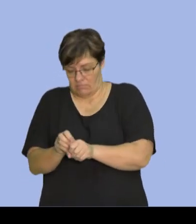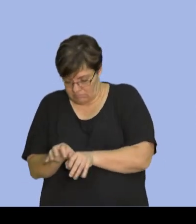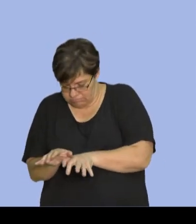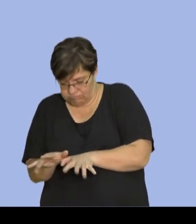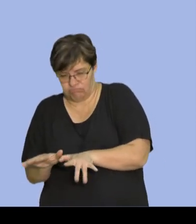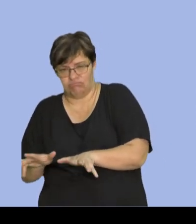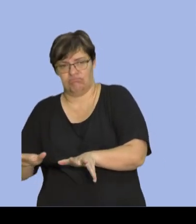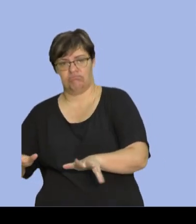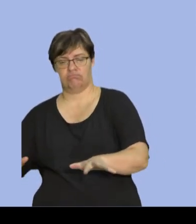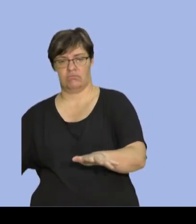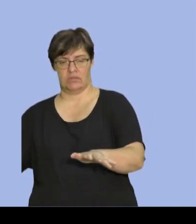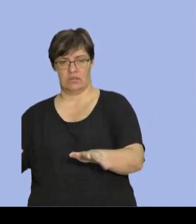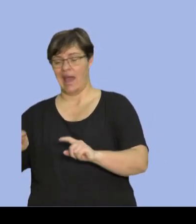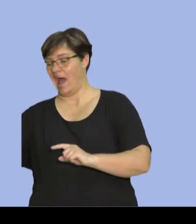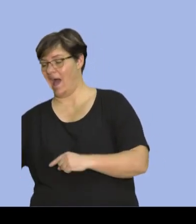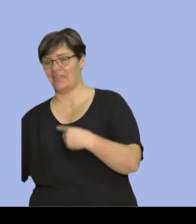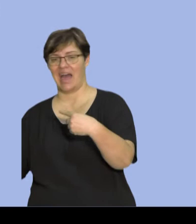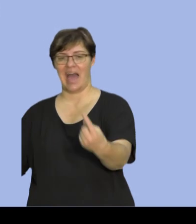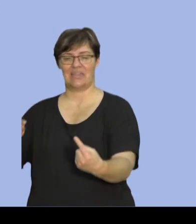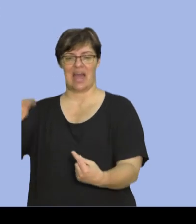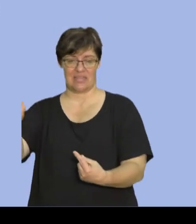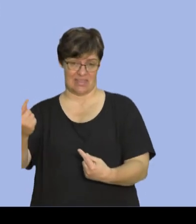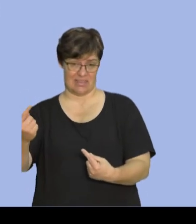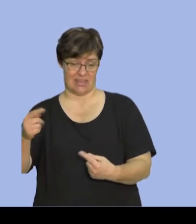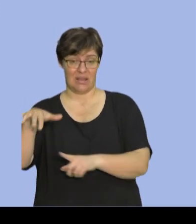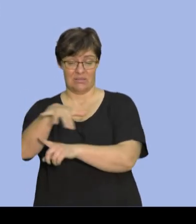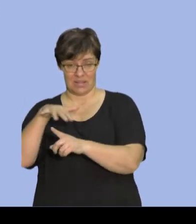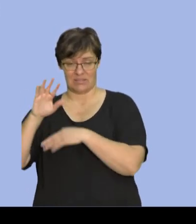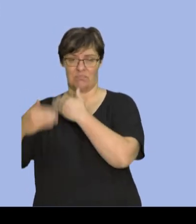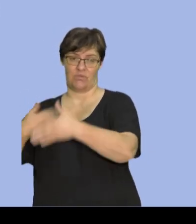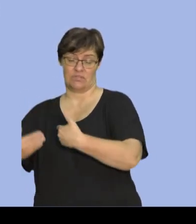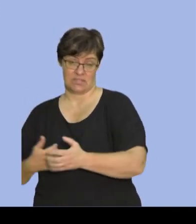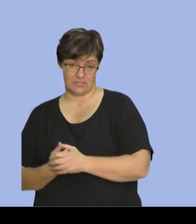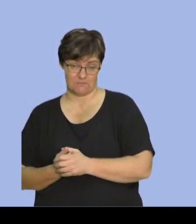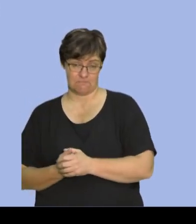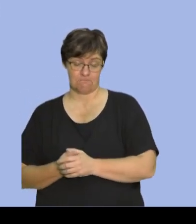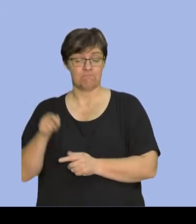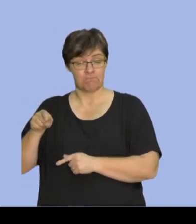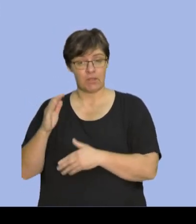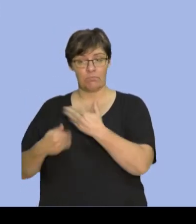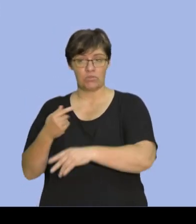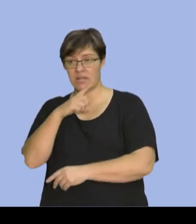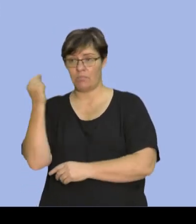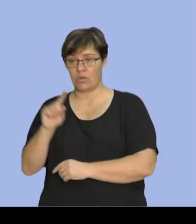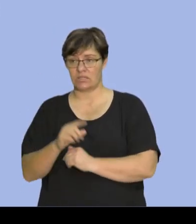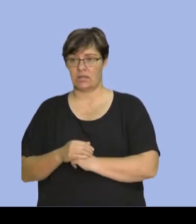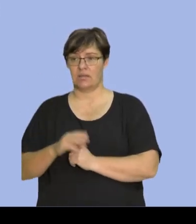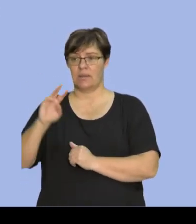or spread to other organs and tissues in that process. And that process is called